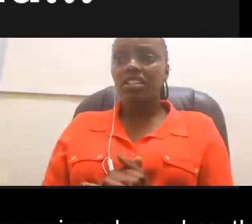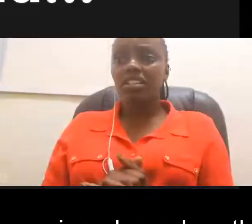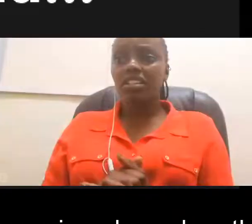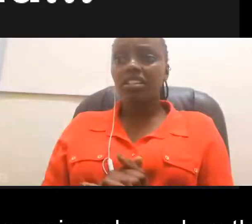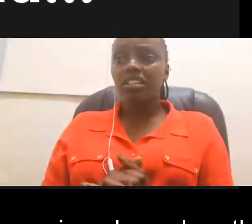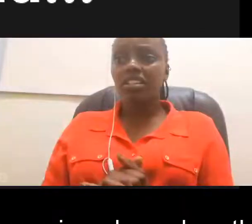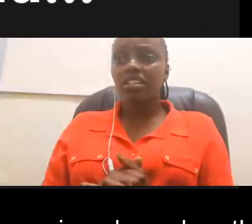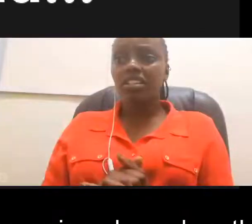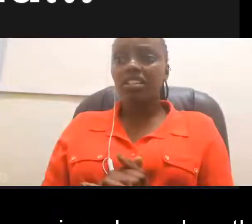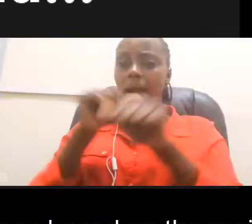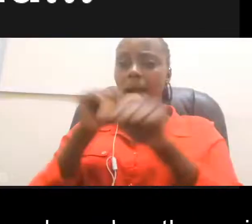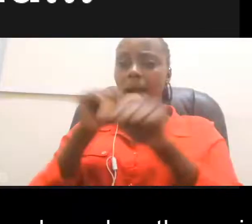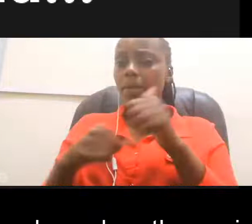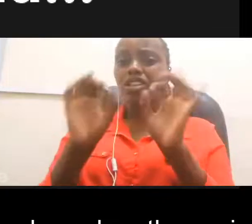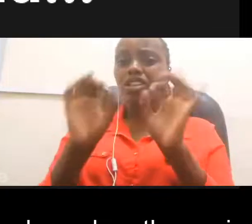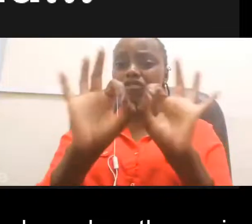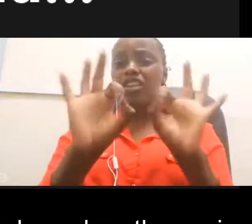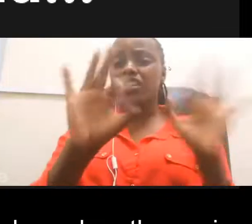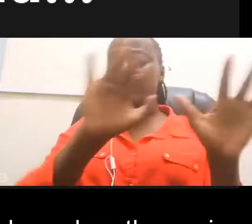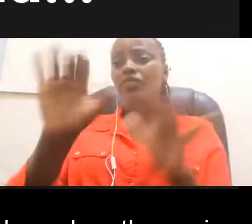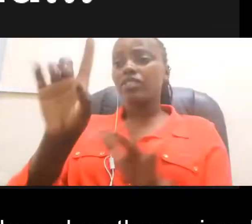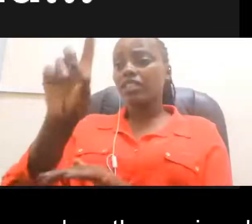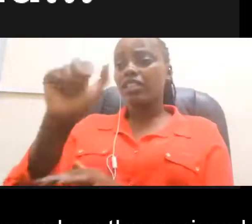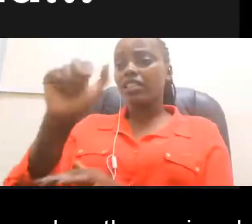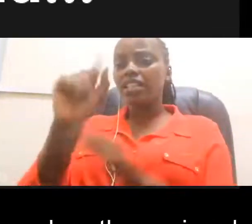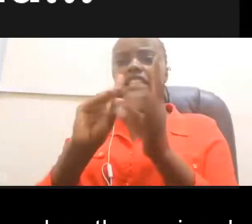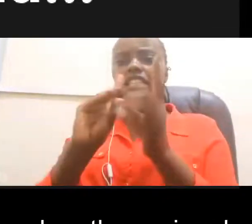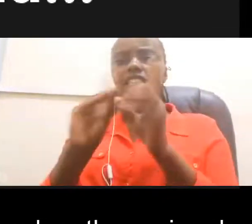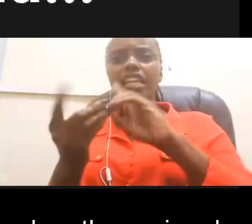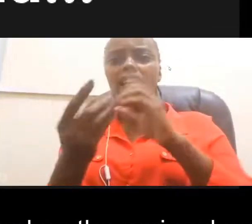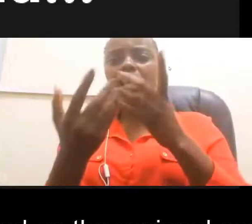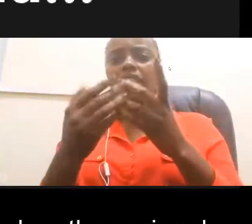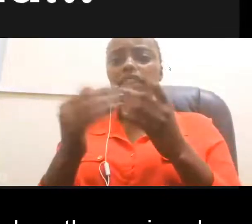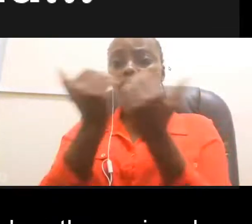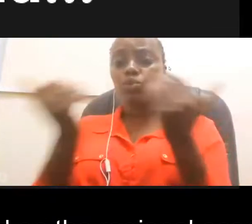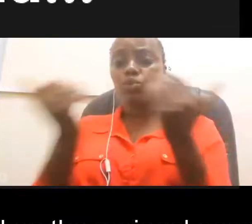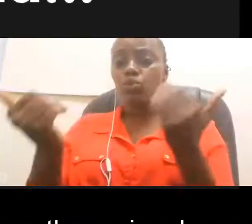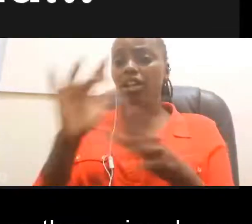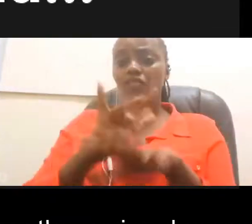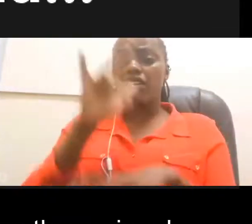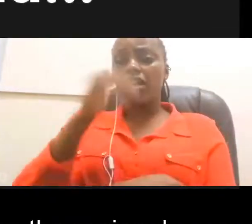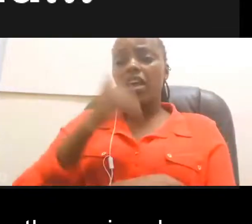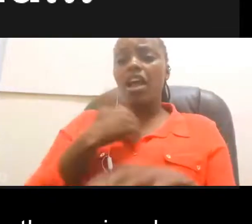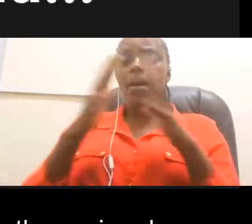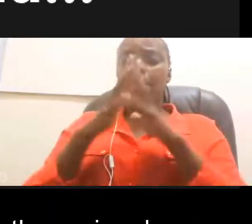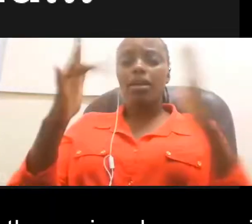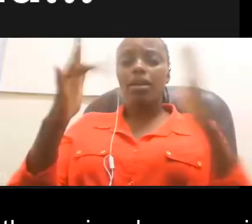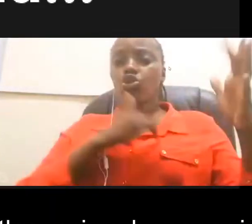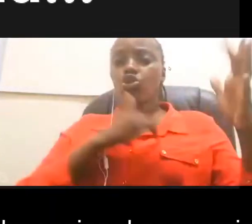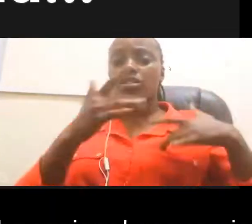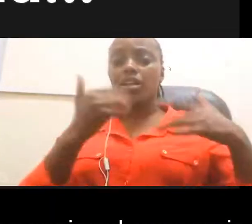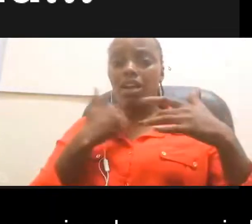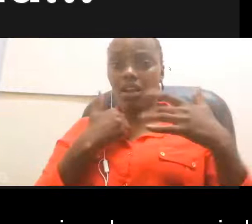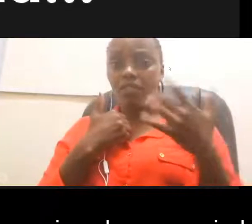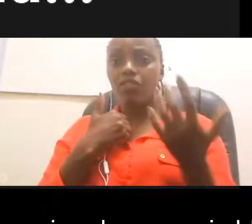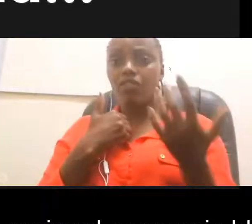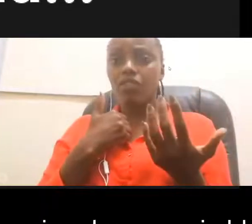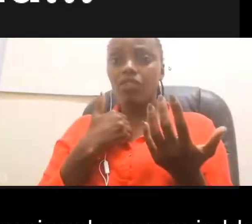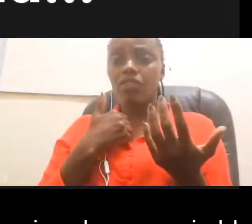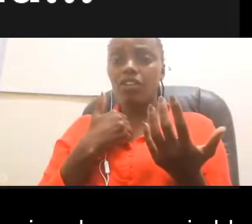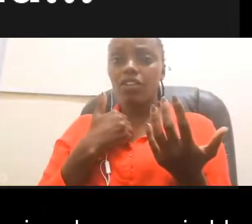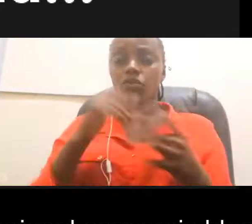On the question of data and number of children affected, there was a major concern on the